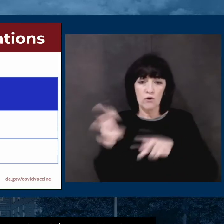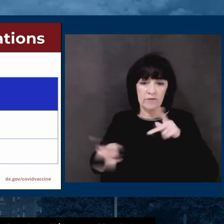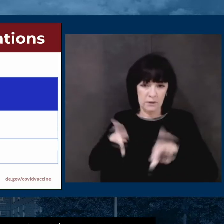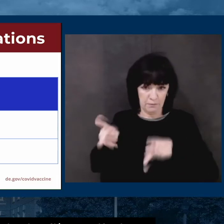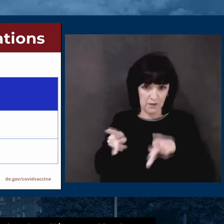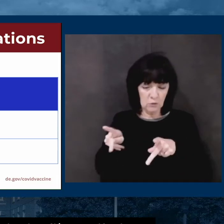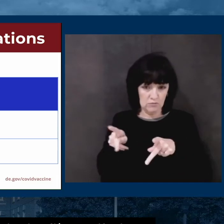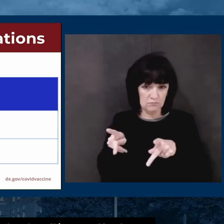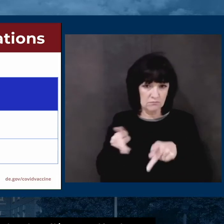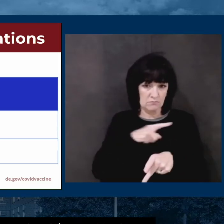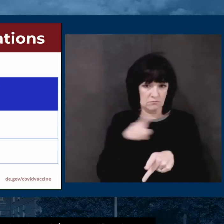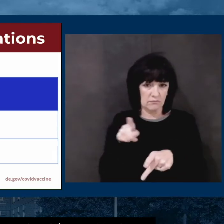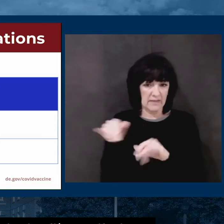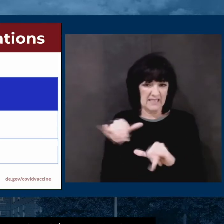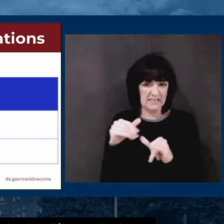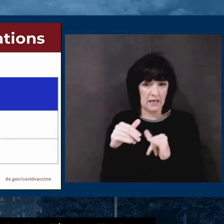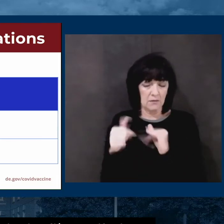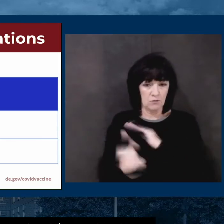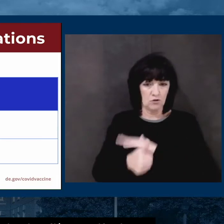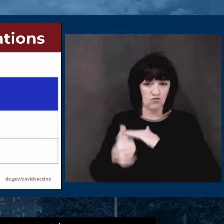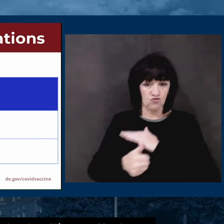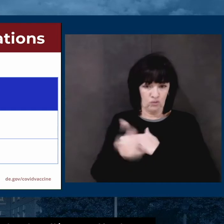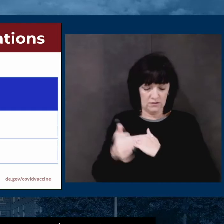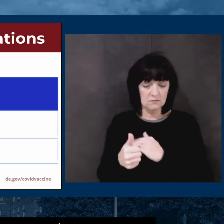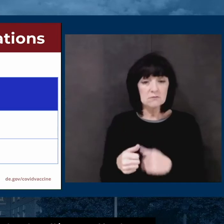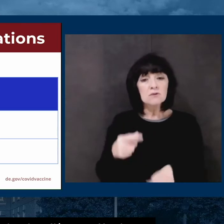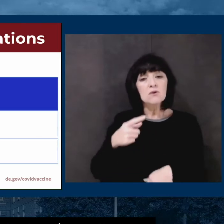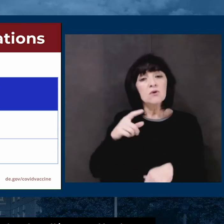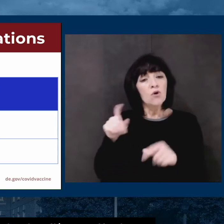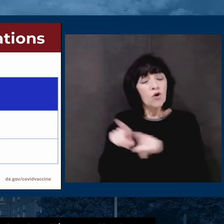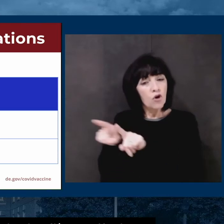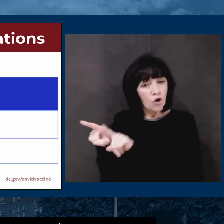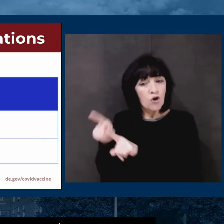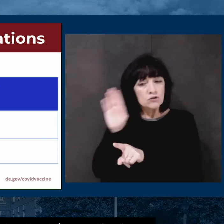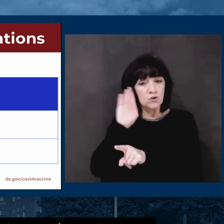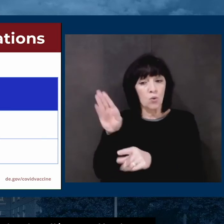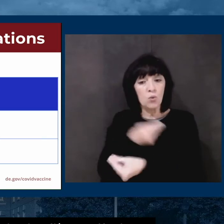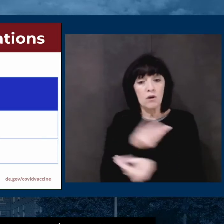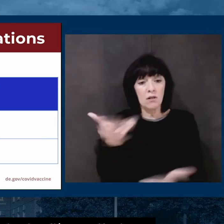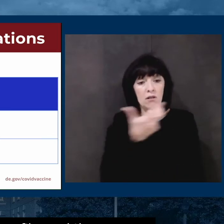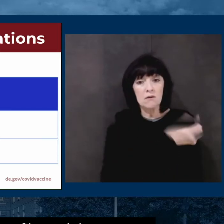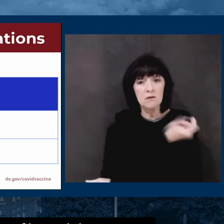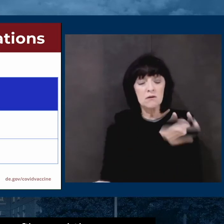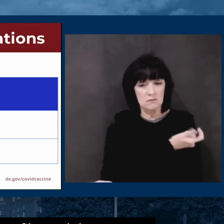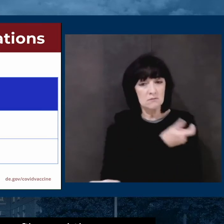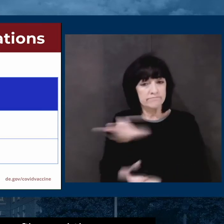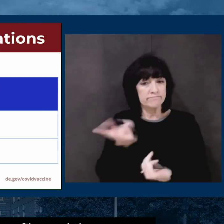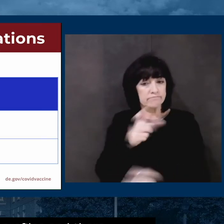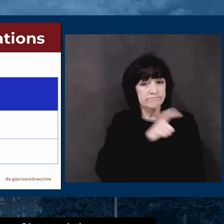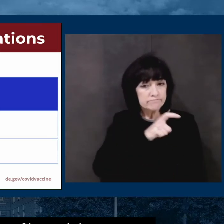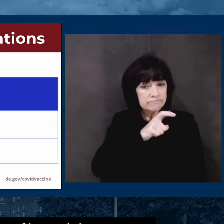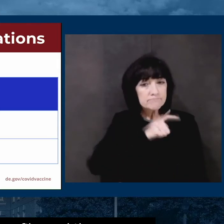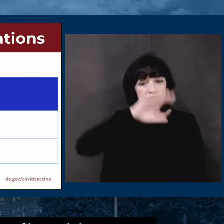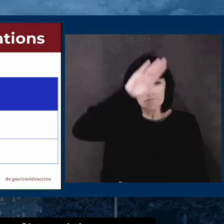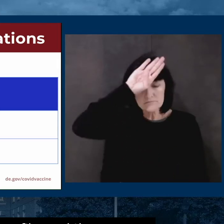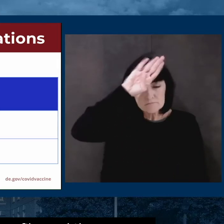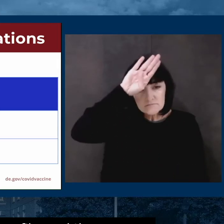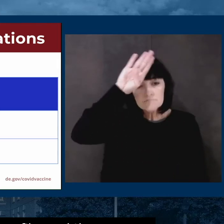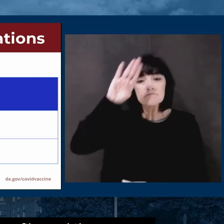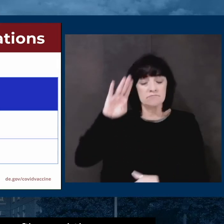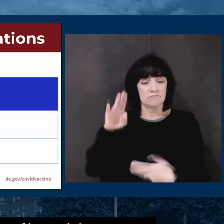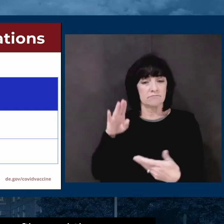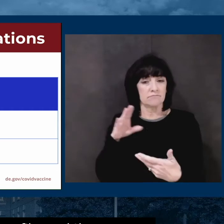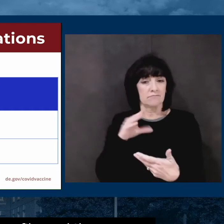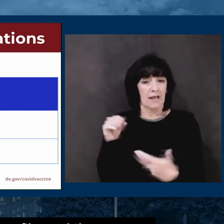risk profiles. We will also be targeting first responders and EMS. Now, as we get more vaccine, we're going to move on